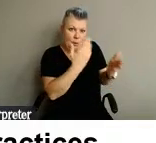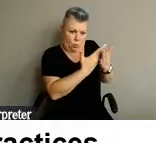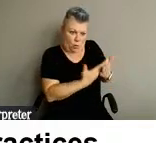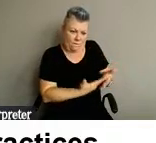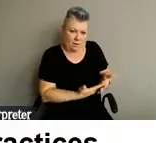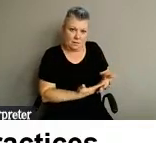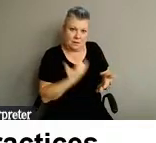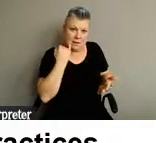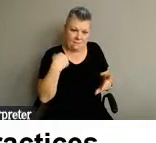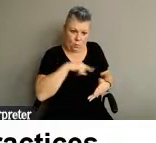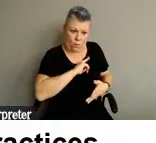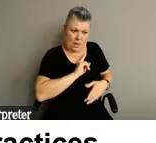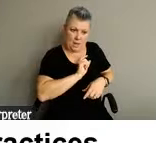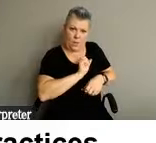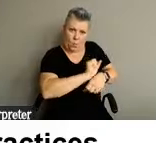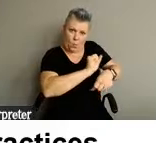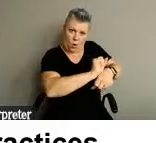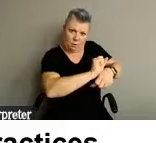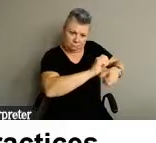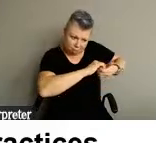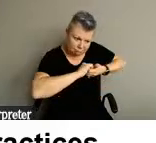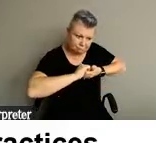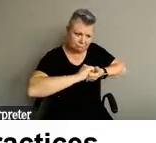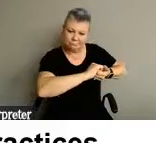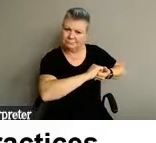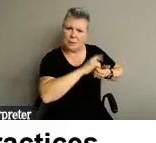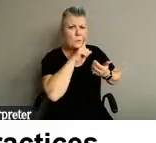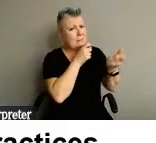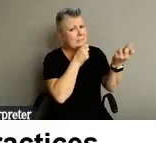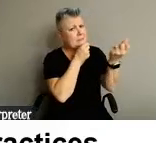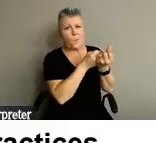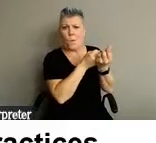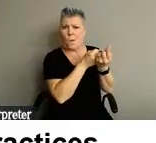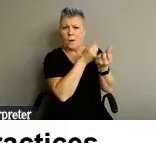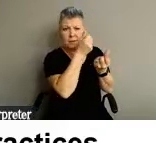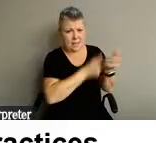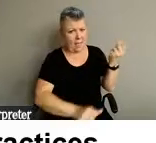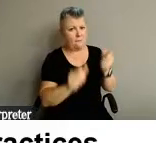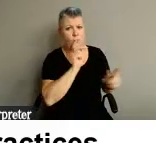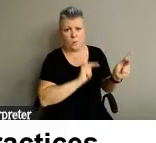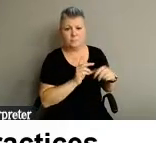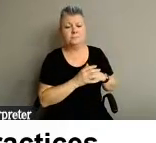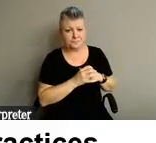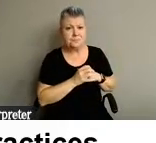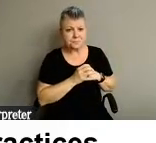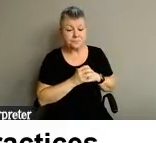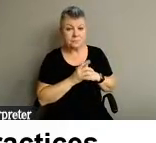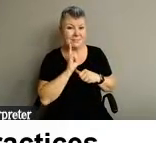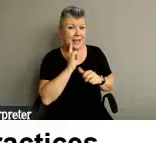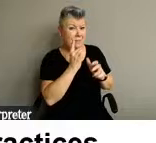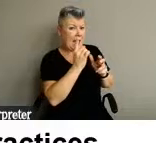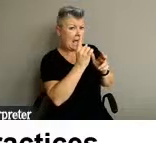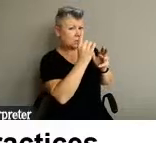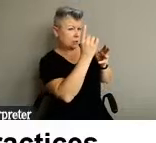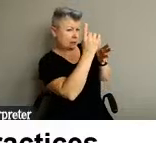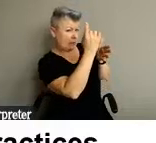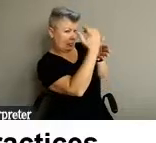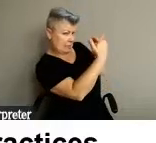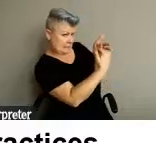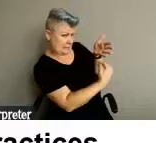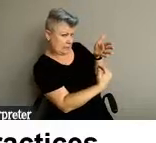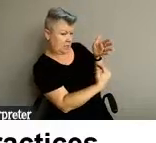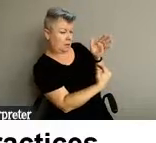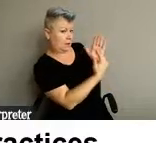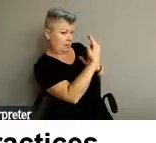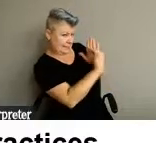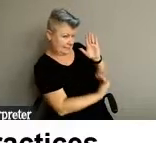places that if we work collectively, it will support across the board. And then I just listed some of those pieces so that you can see that through